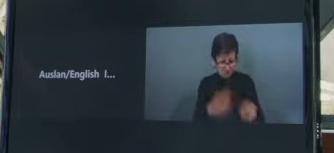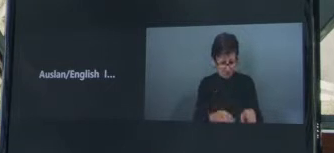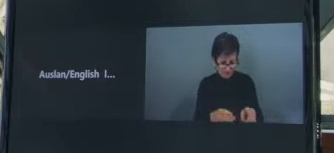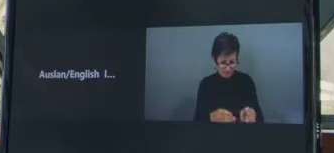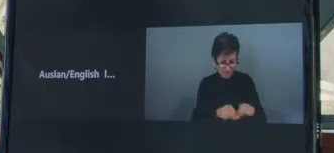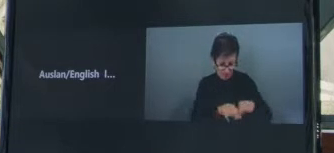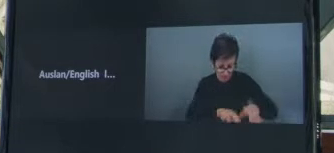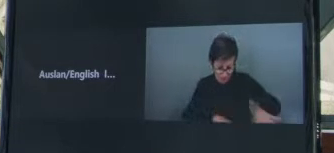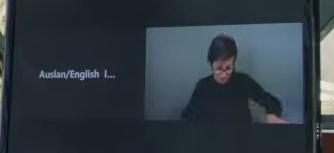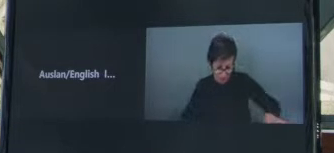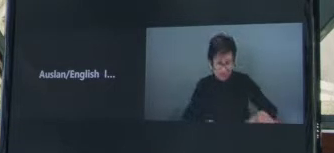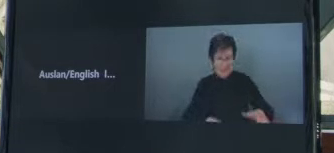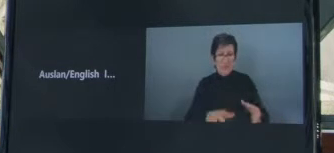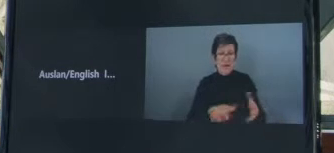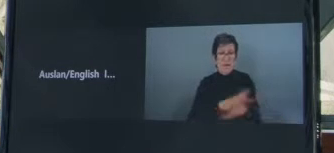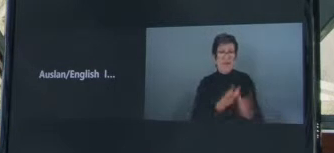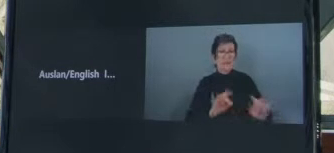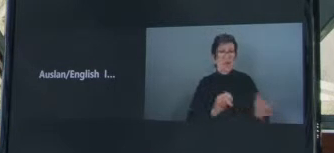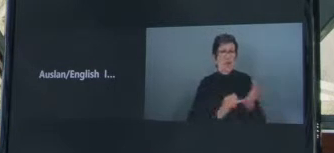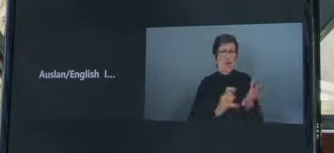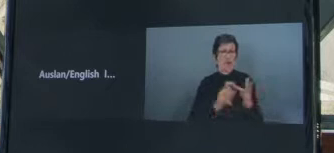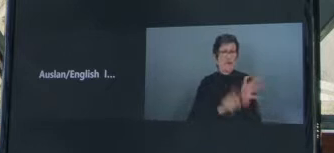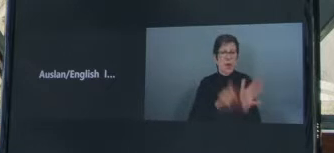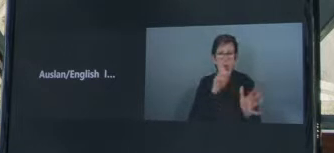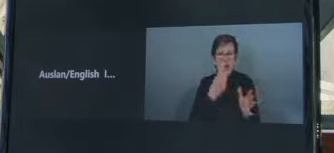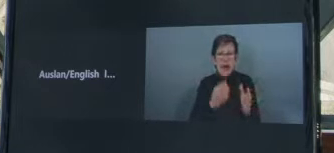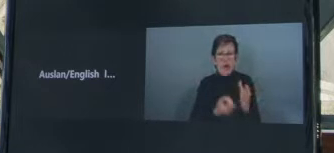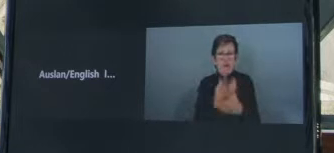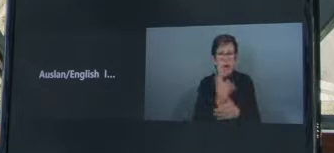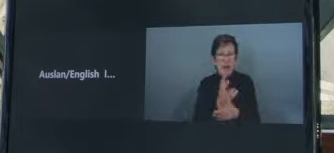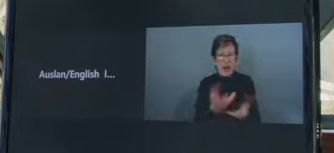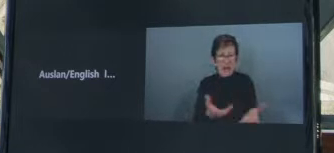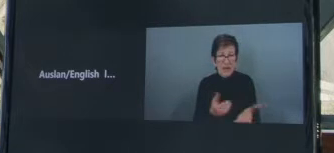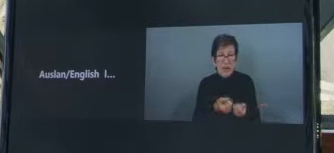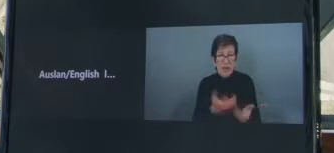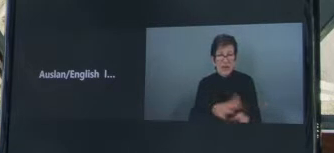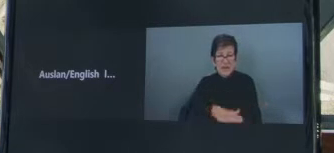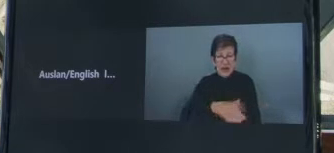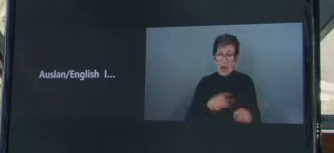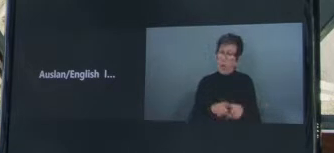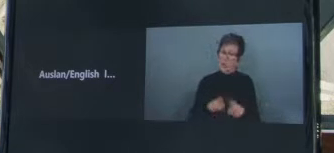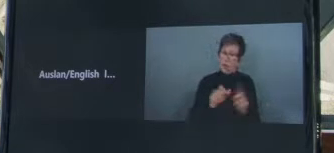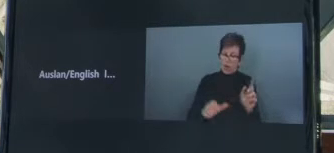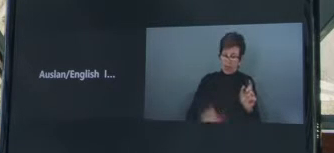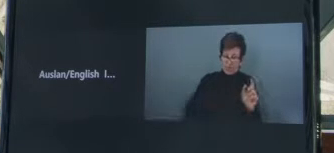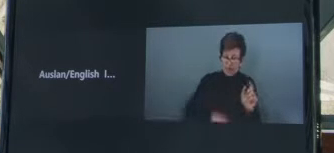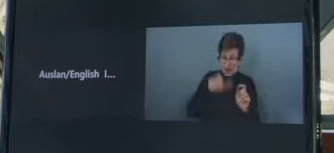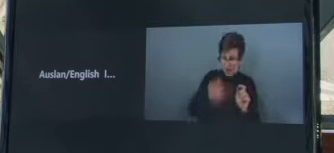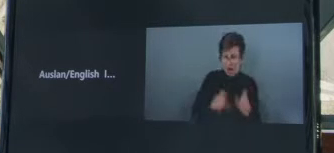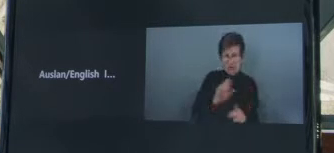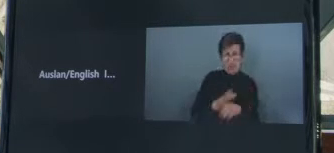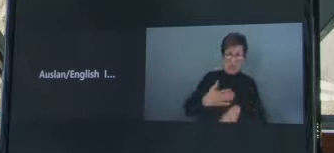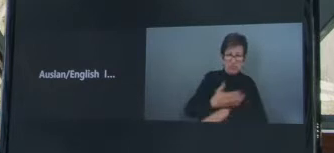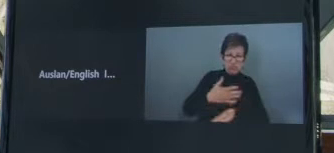think about it in terms of labor. And these are farmers who do not get fair wages for the amount of work that they contribute into